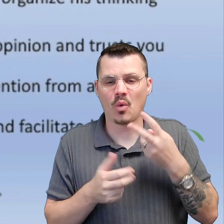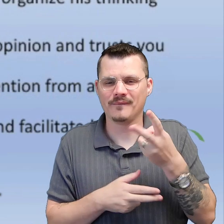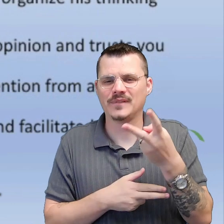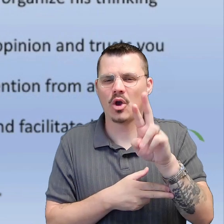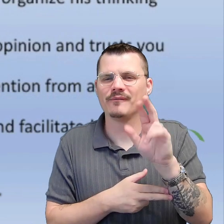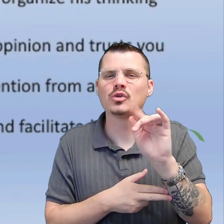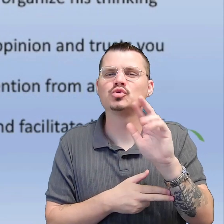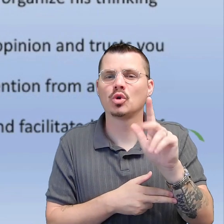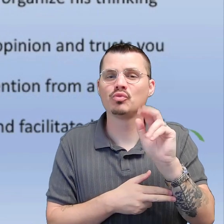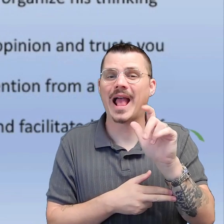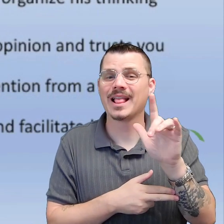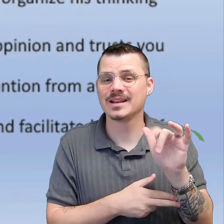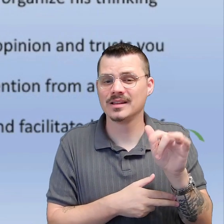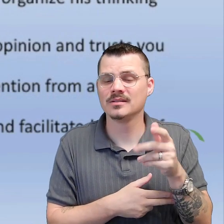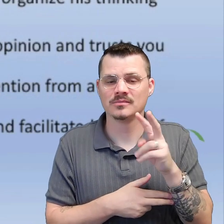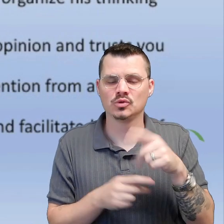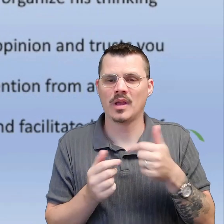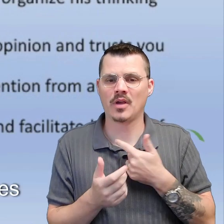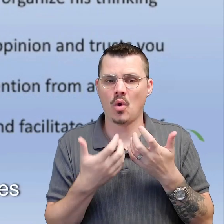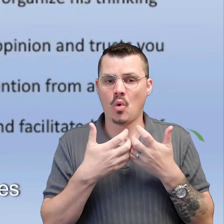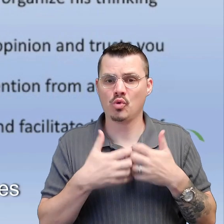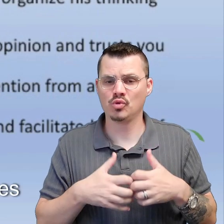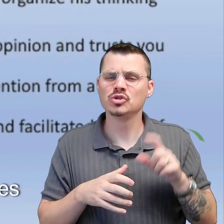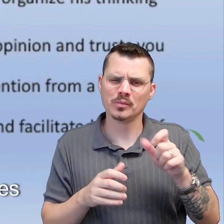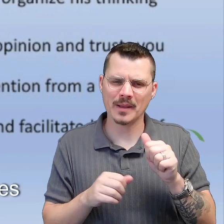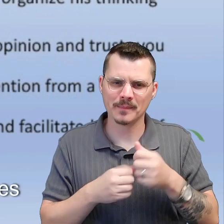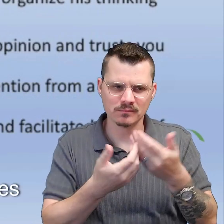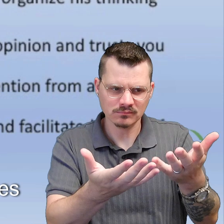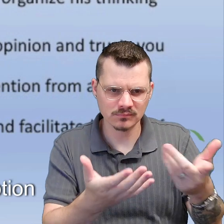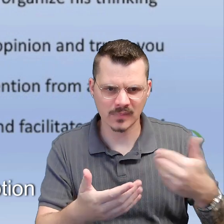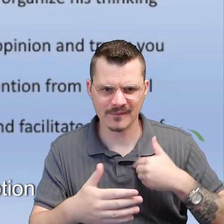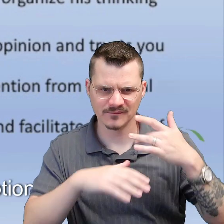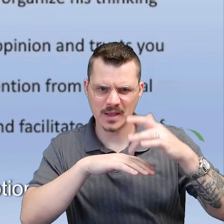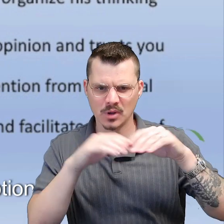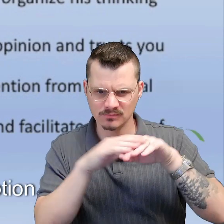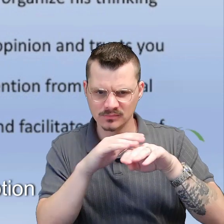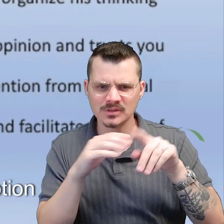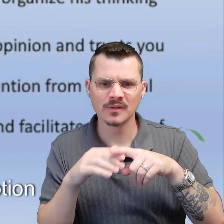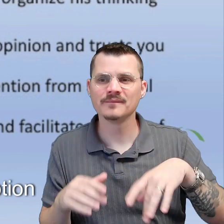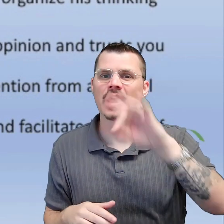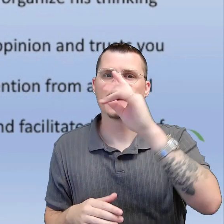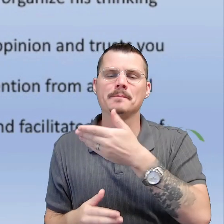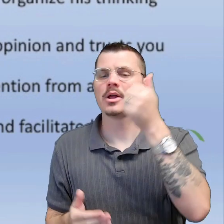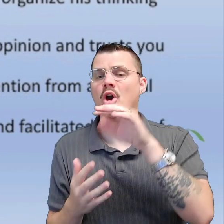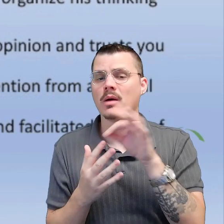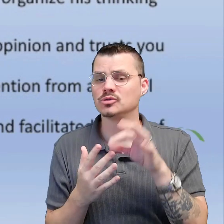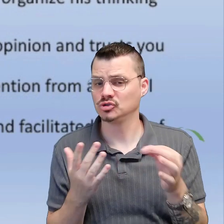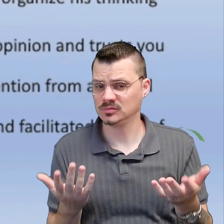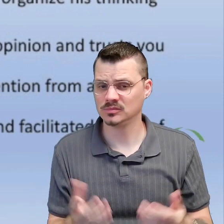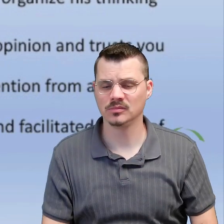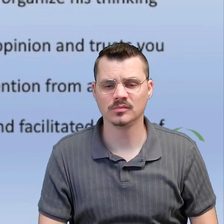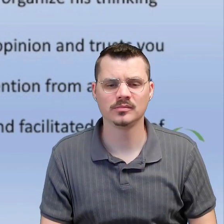virtual reality to organize himself. Should have that available at all times until we can come up with a better option for him, right?